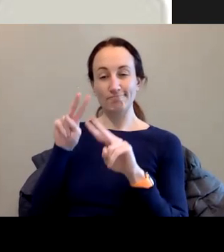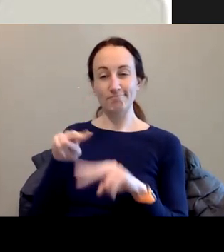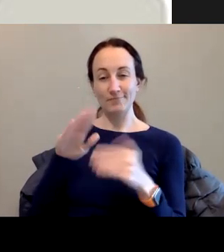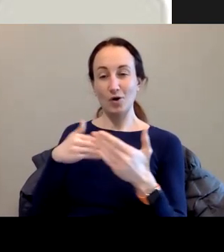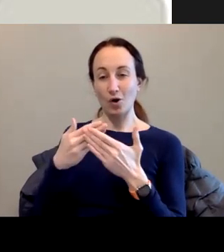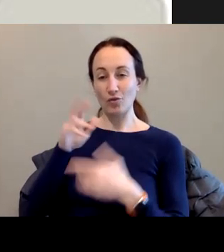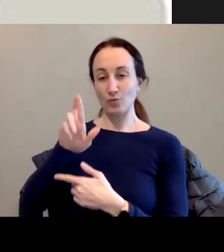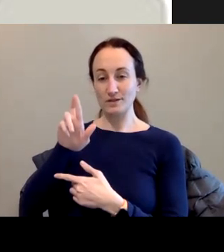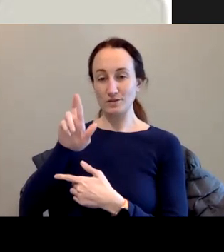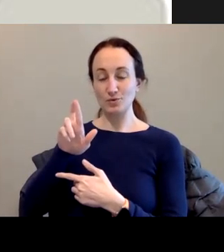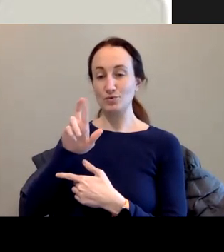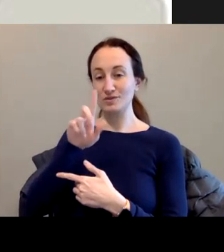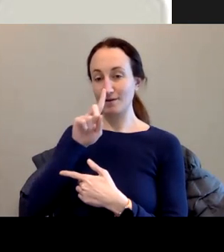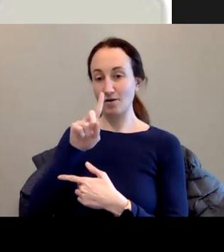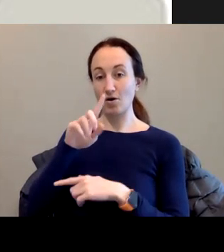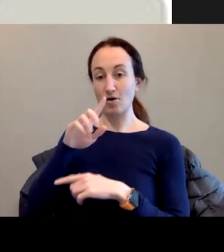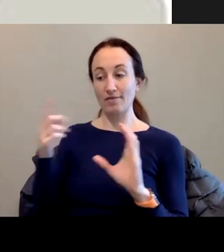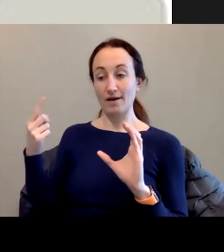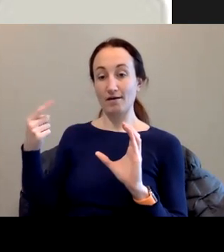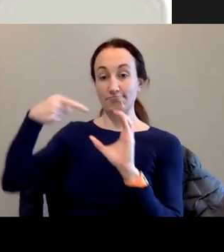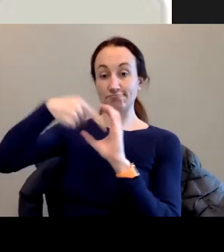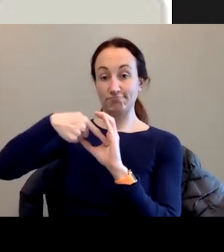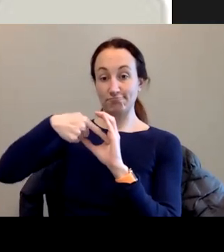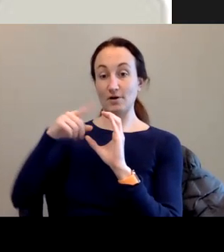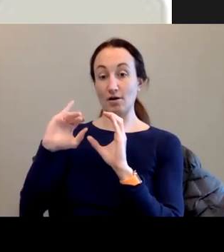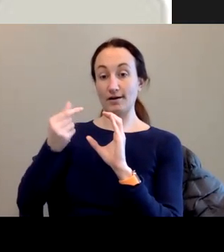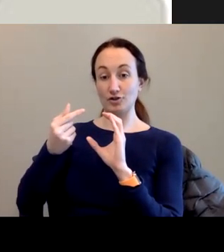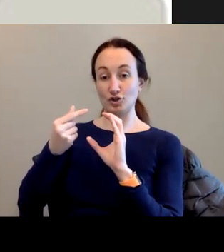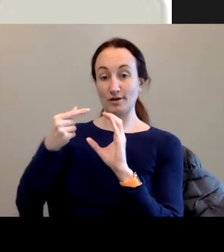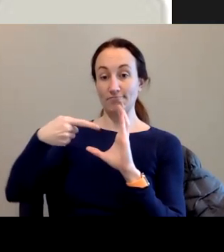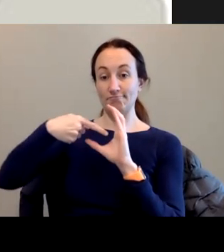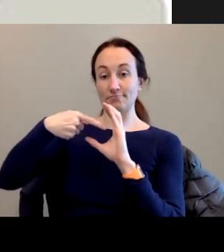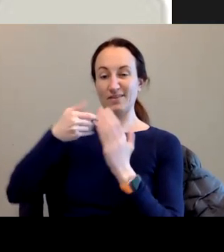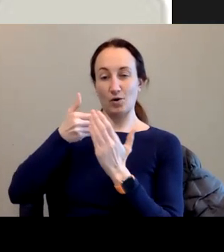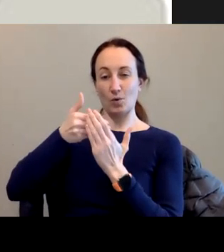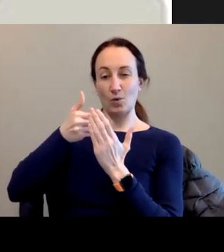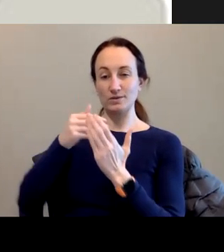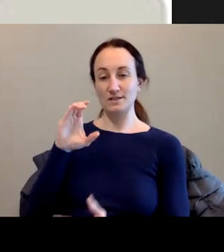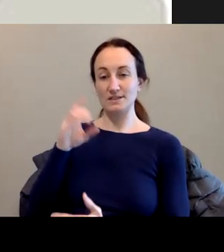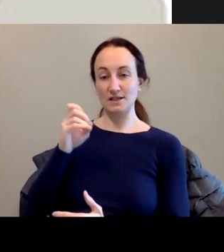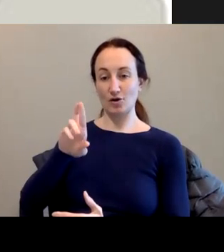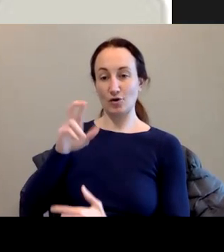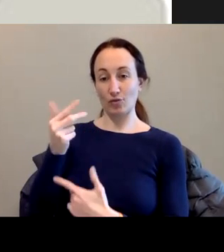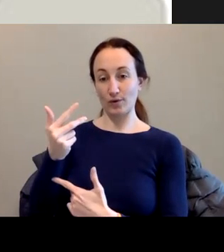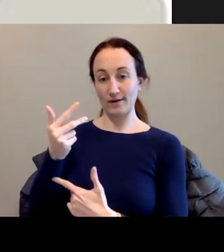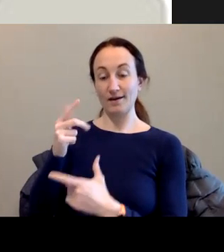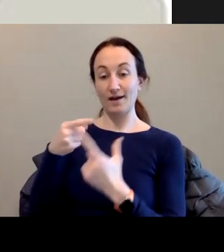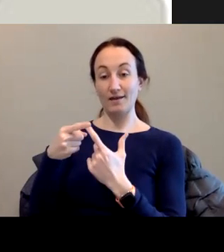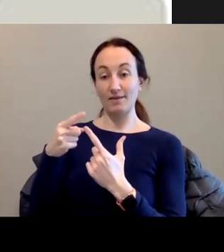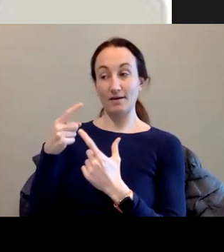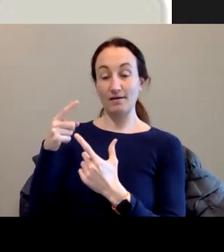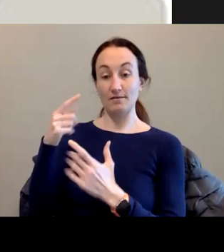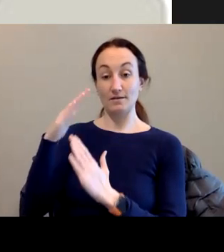that are on the antigen that are closest to the CDR3, and then we take the top